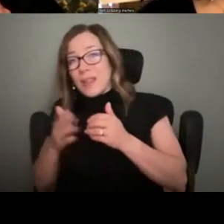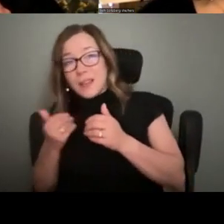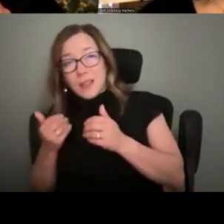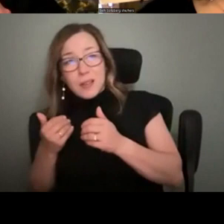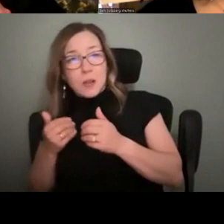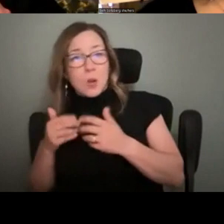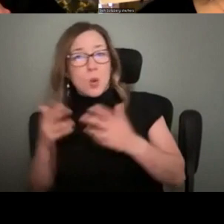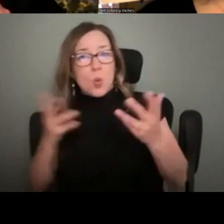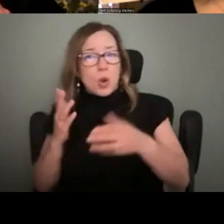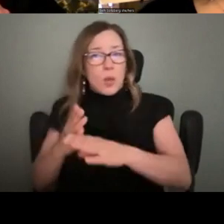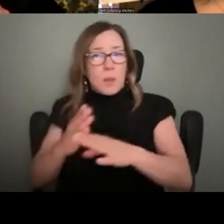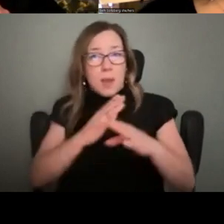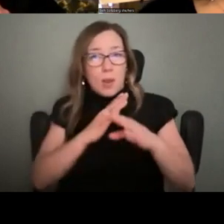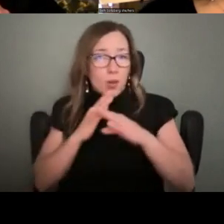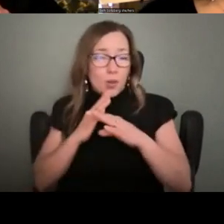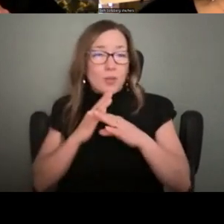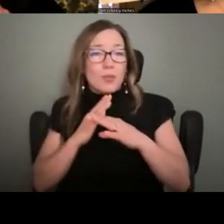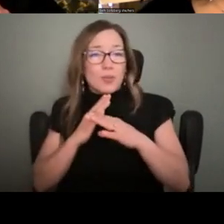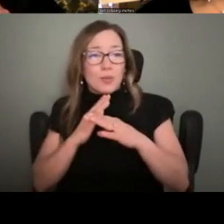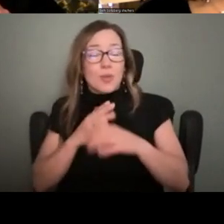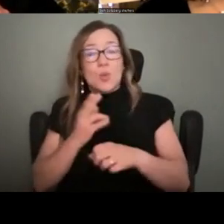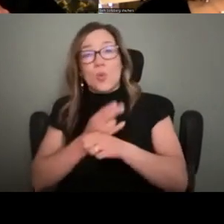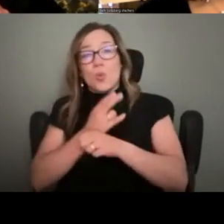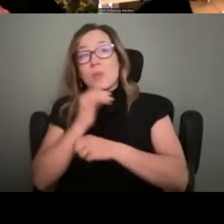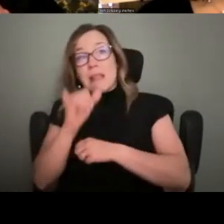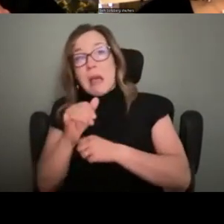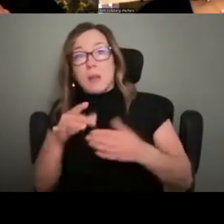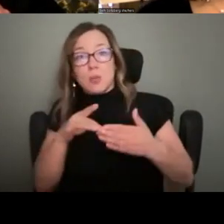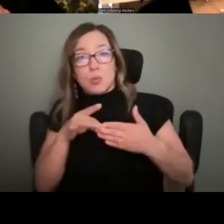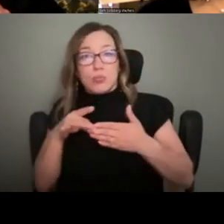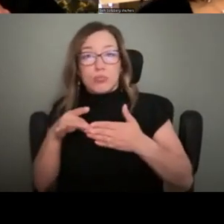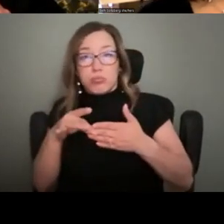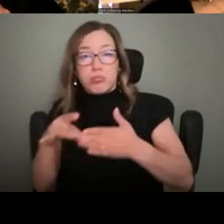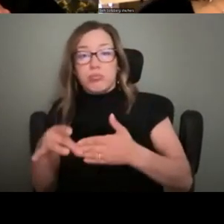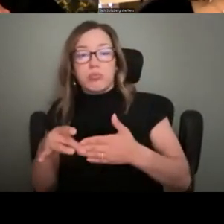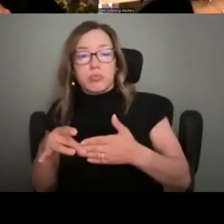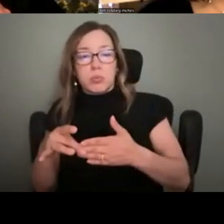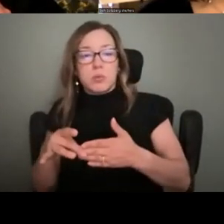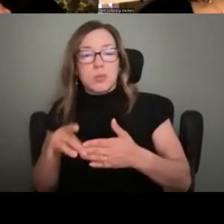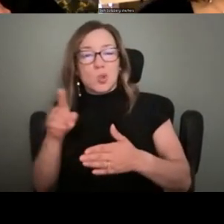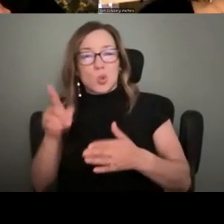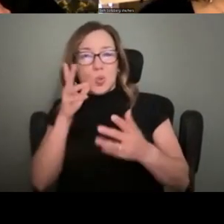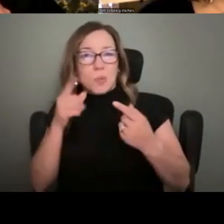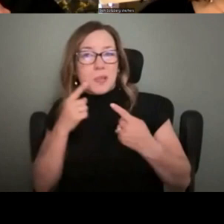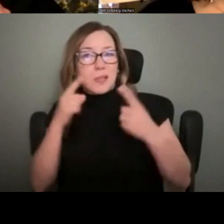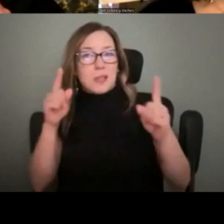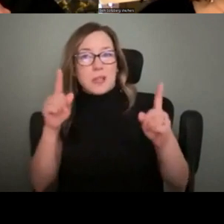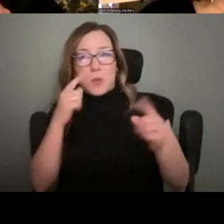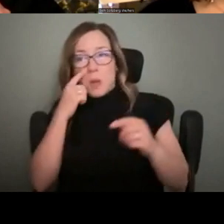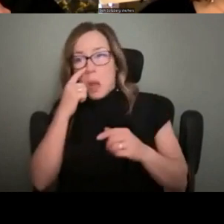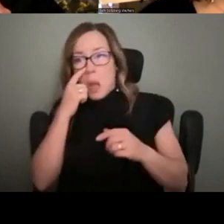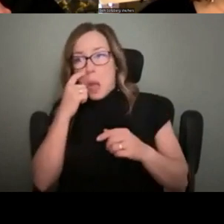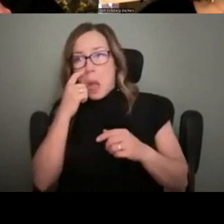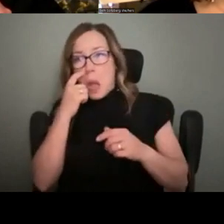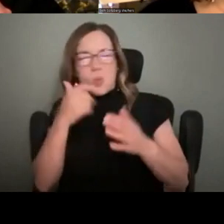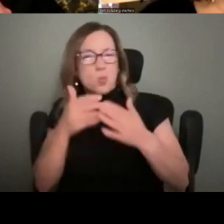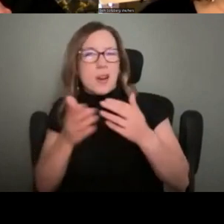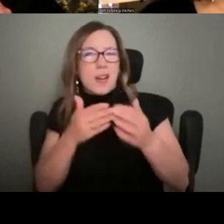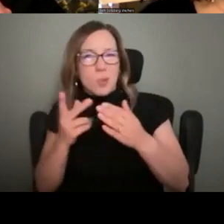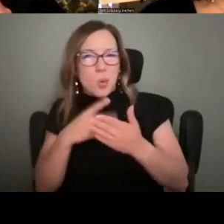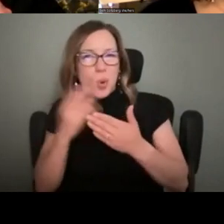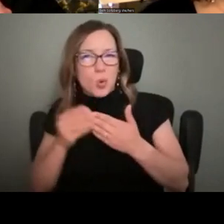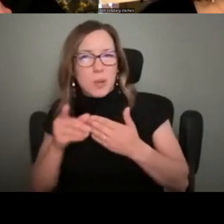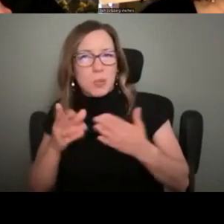What are the barriers? And use that as a way to guide you, and you'll be successful in whatever program you end up offering in